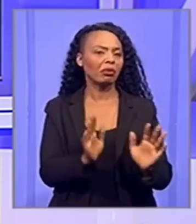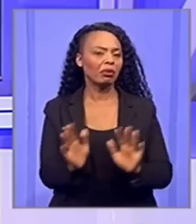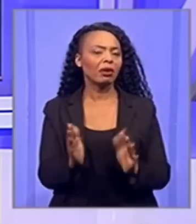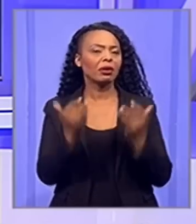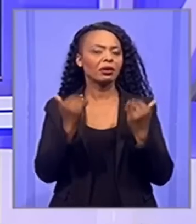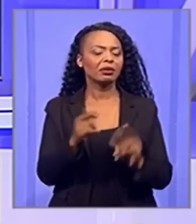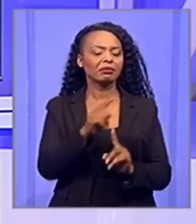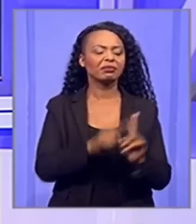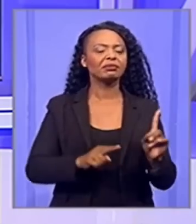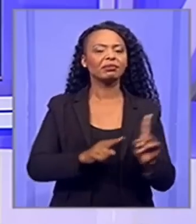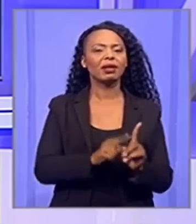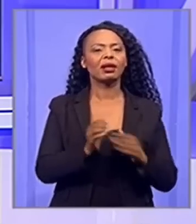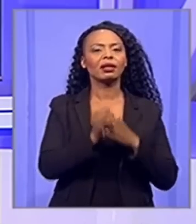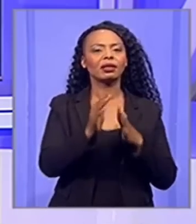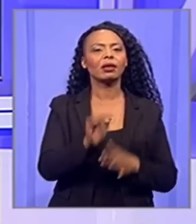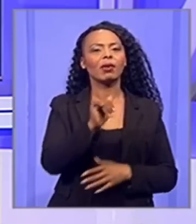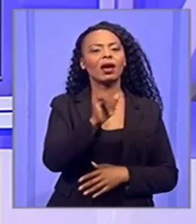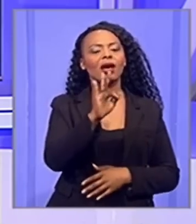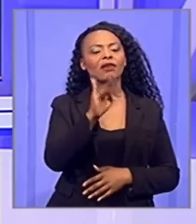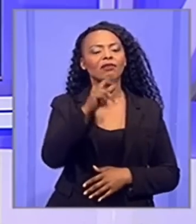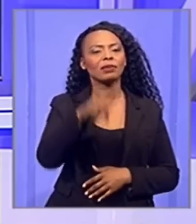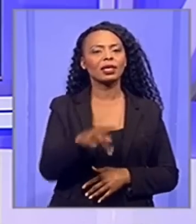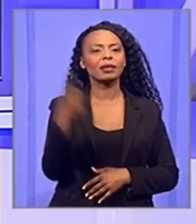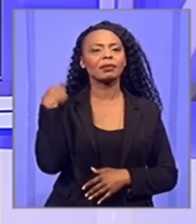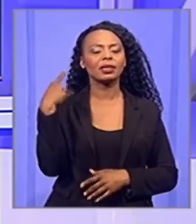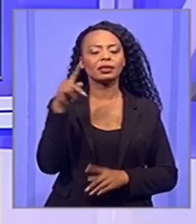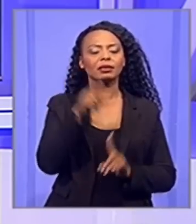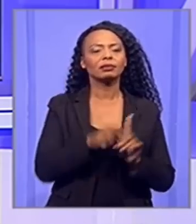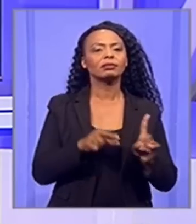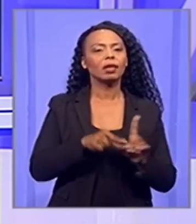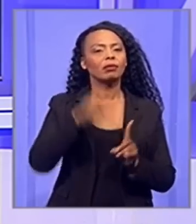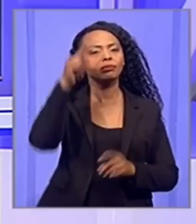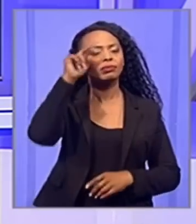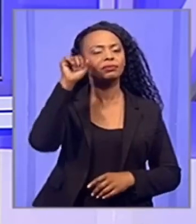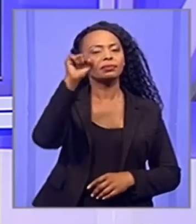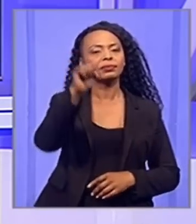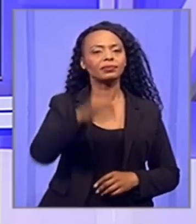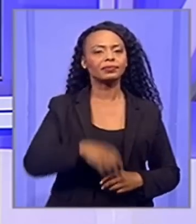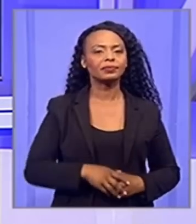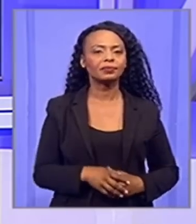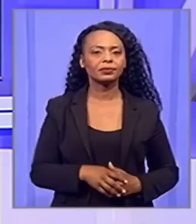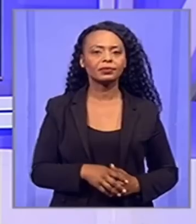moeteledipele wa IFP yo a tlhokafetseng Nkgosana Mangosuthu Buthelezi.